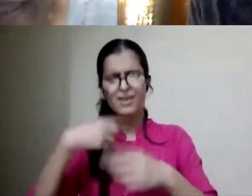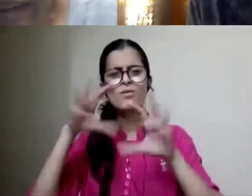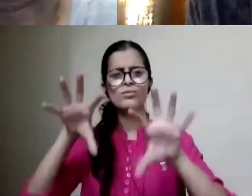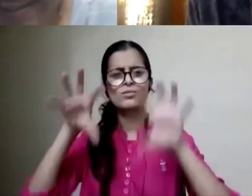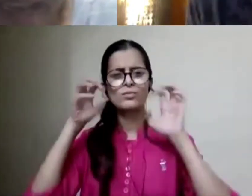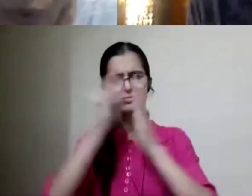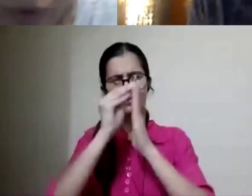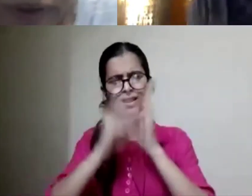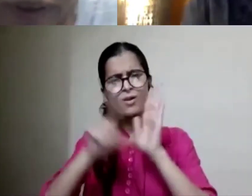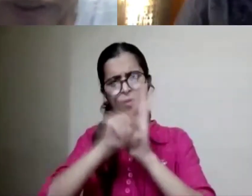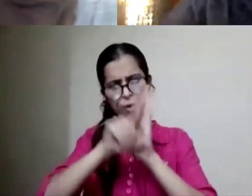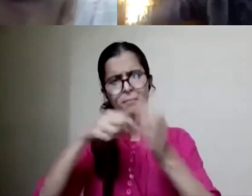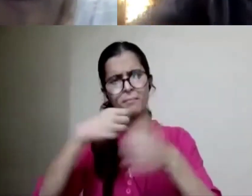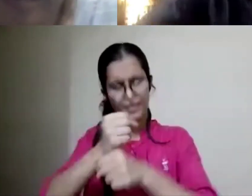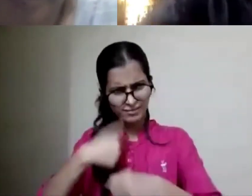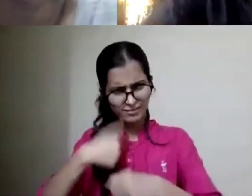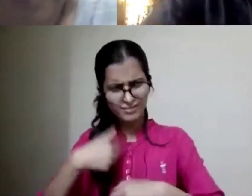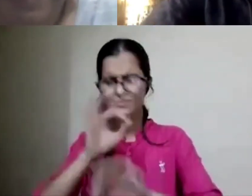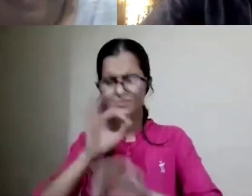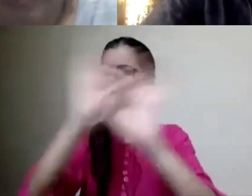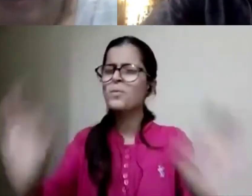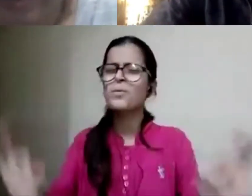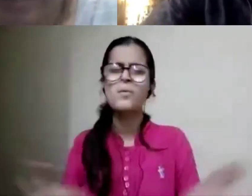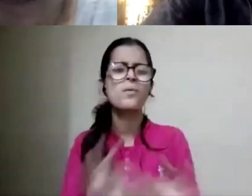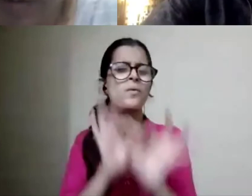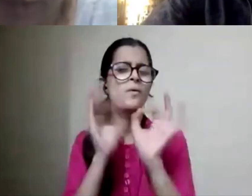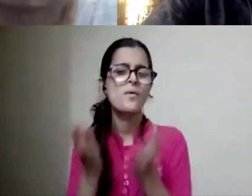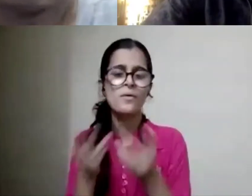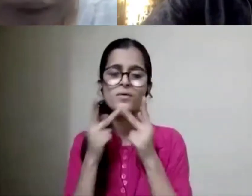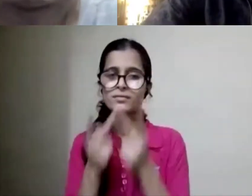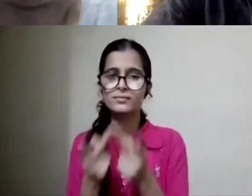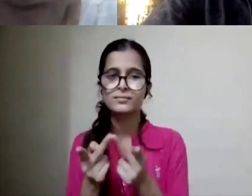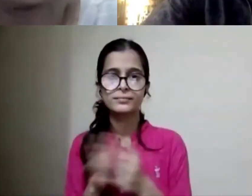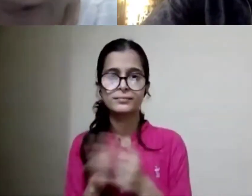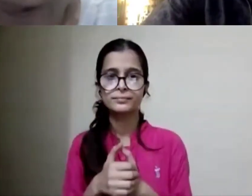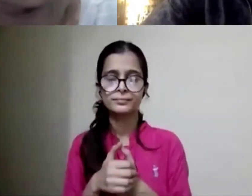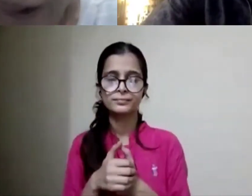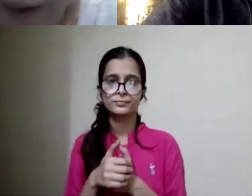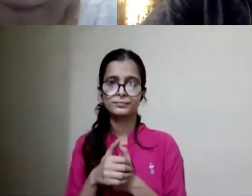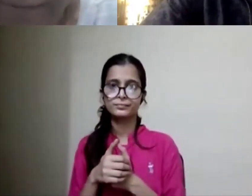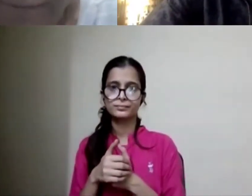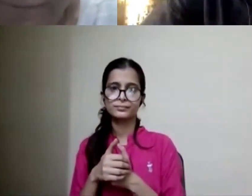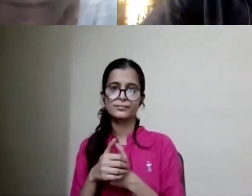Shanti Sira is saying what? She's saying, shall I expect feedback?